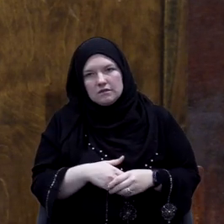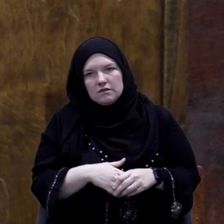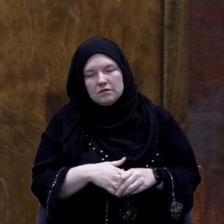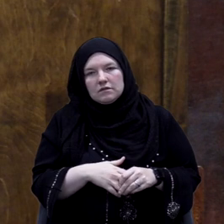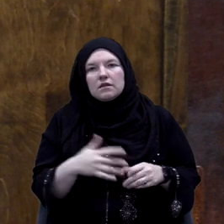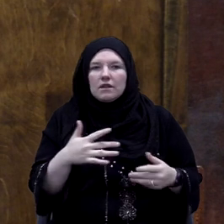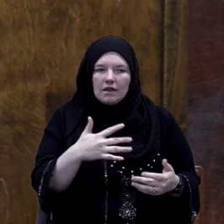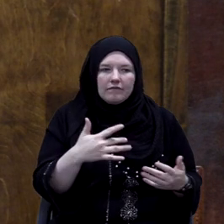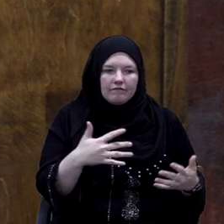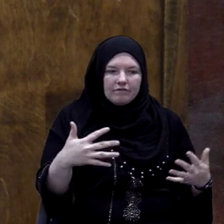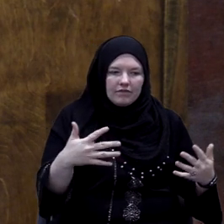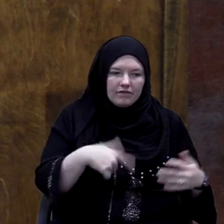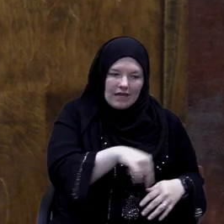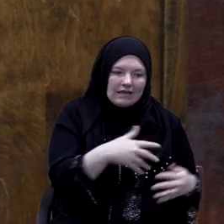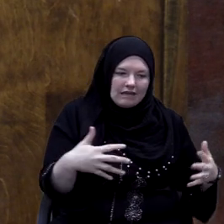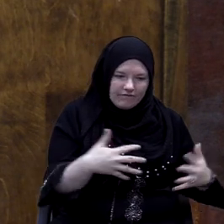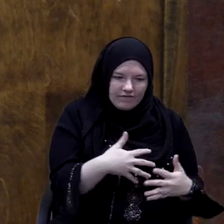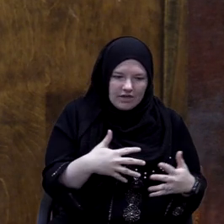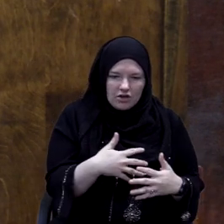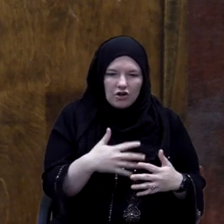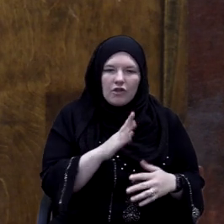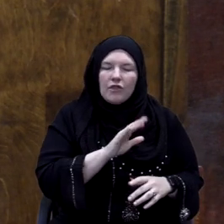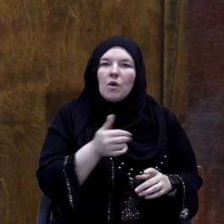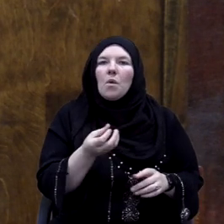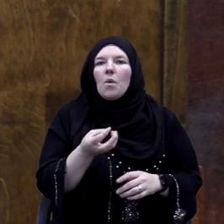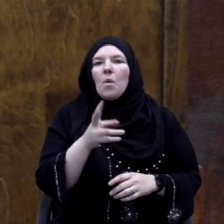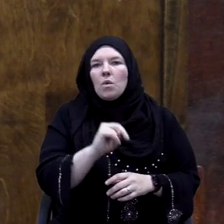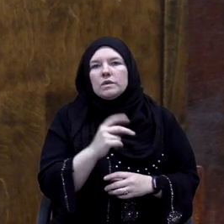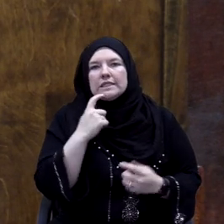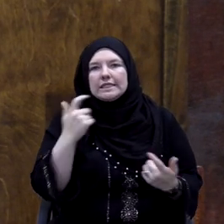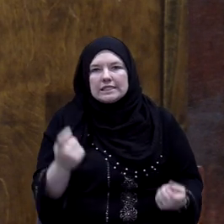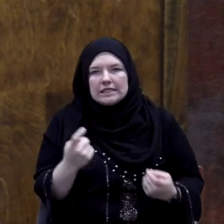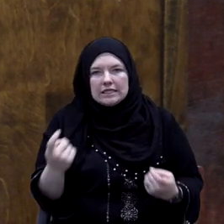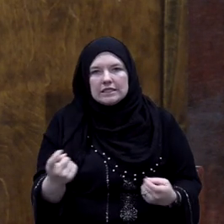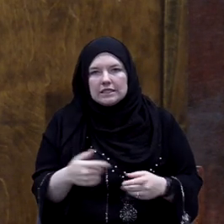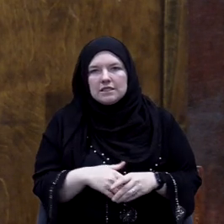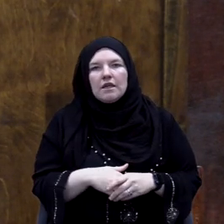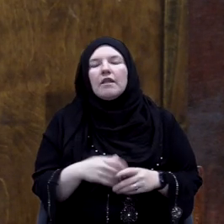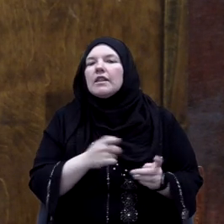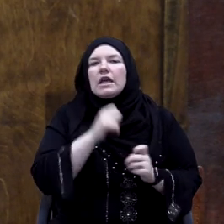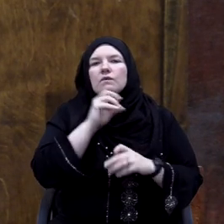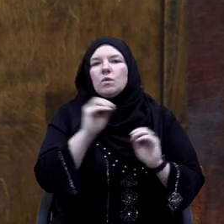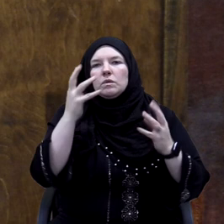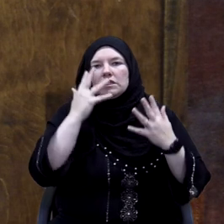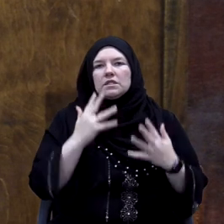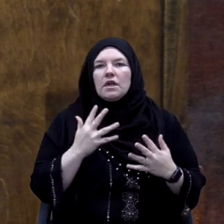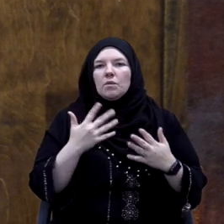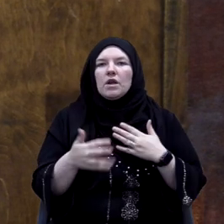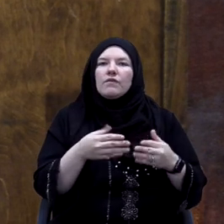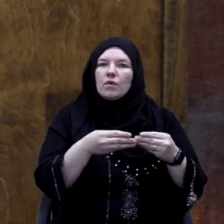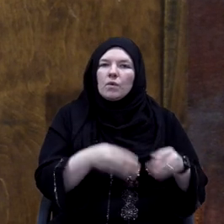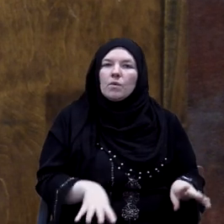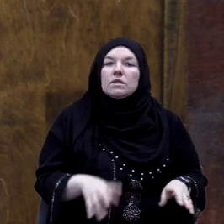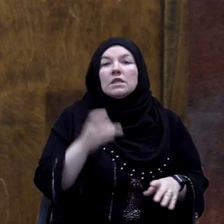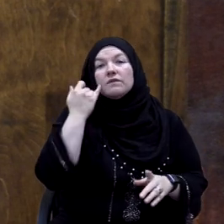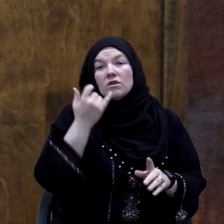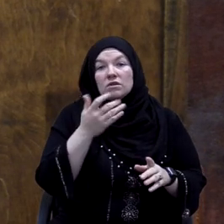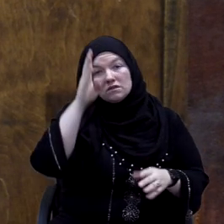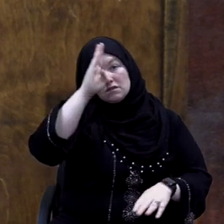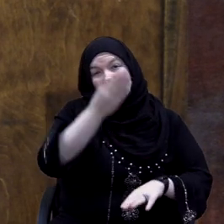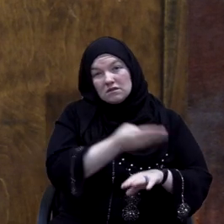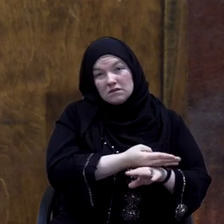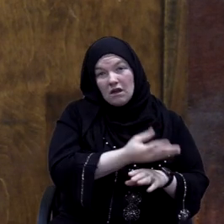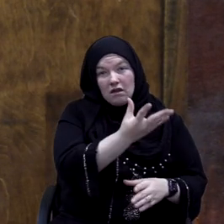So, and they do not have grief over whatever they lose. You lost a son,